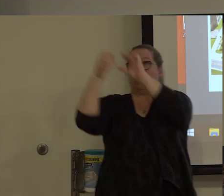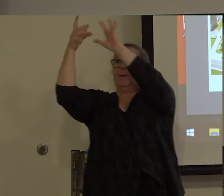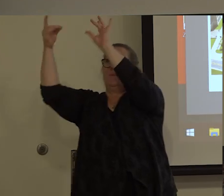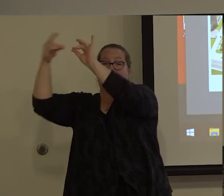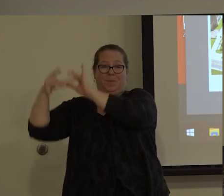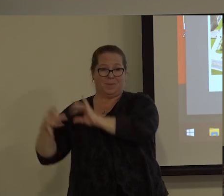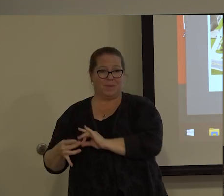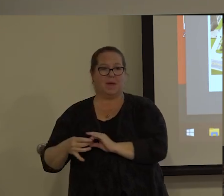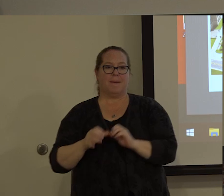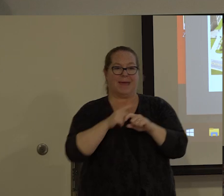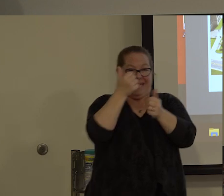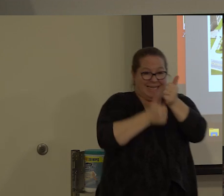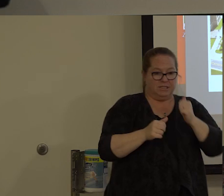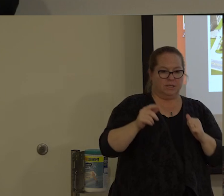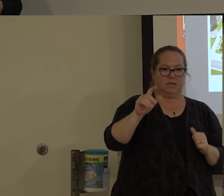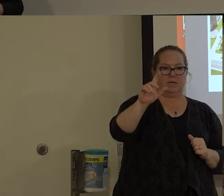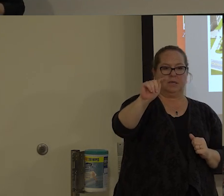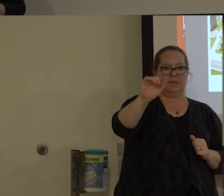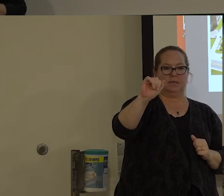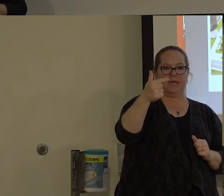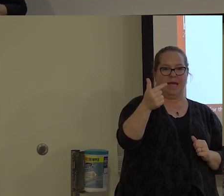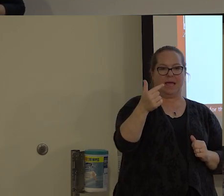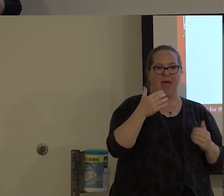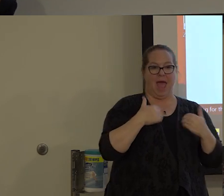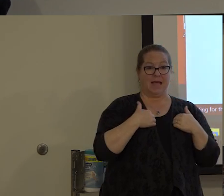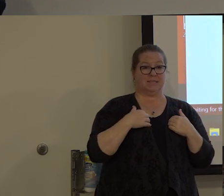But each one of these tags has this immersive reader.